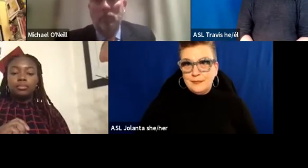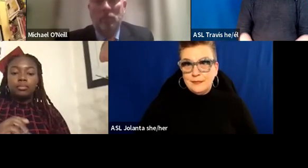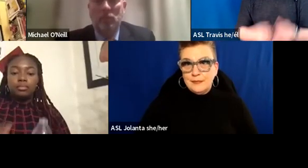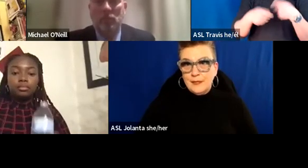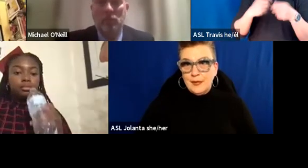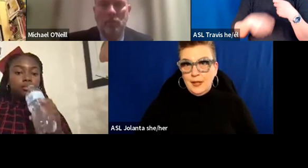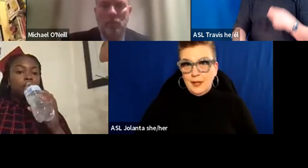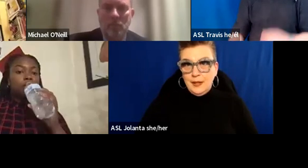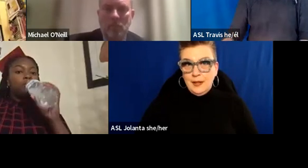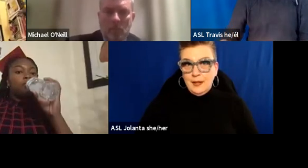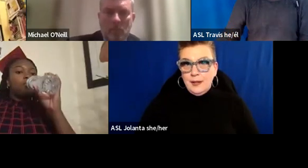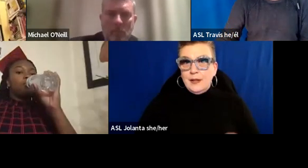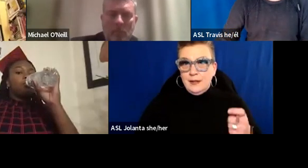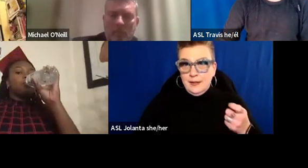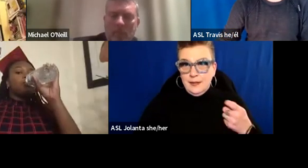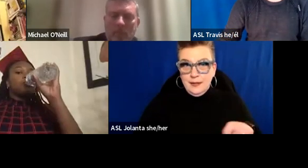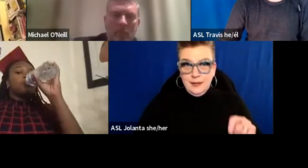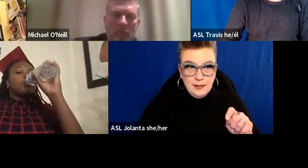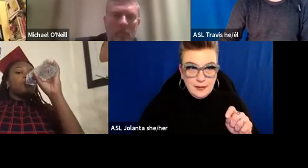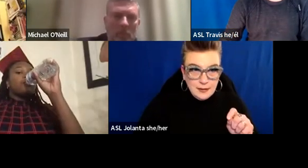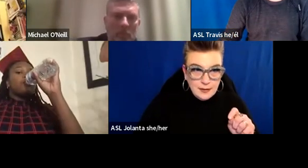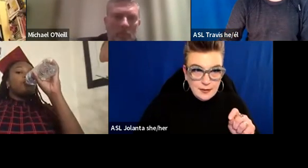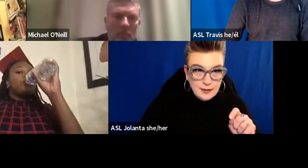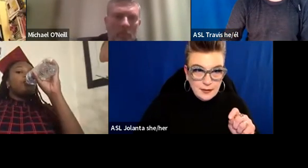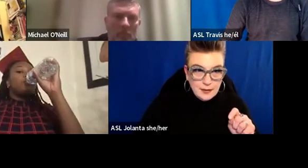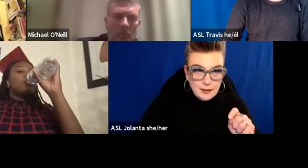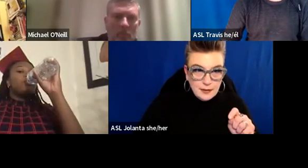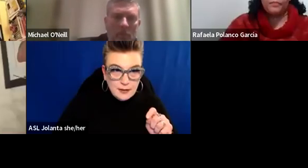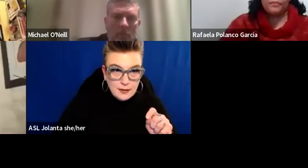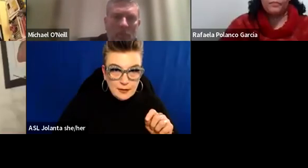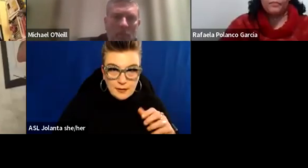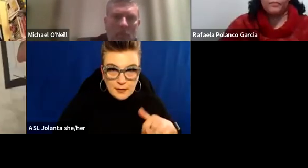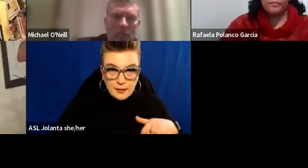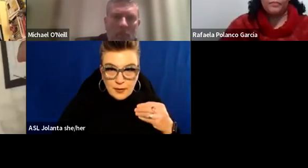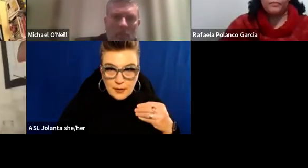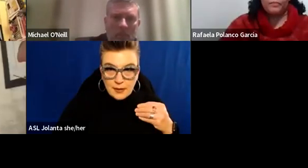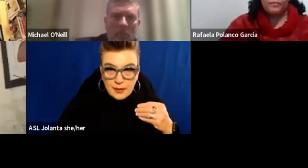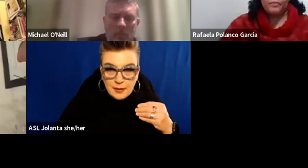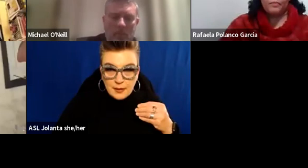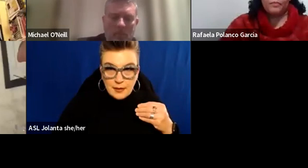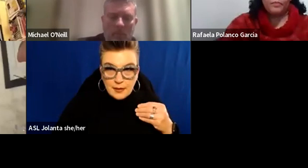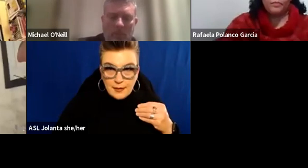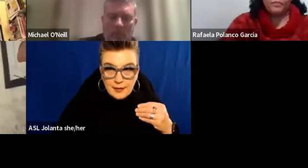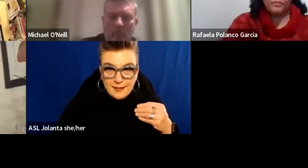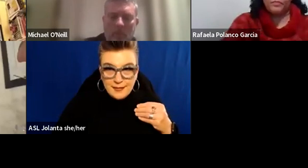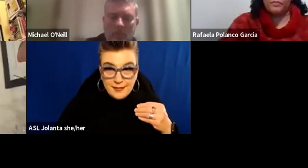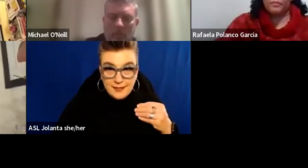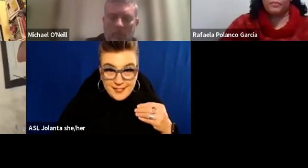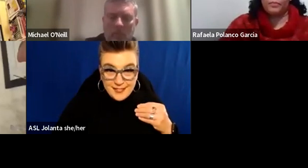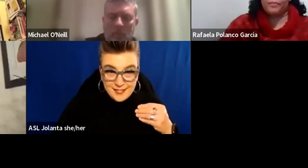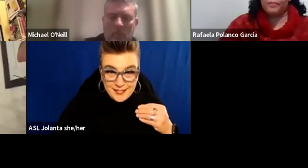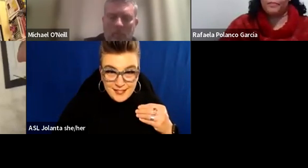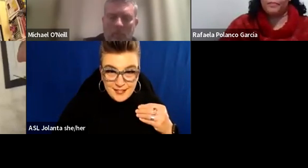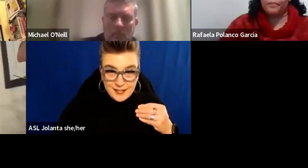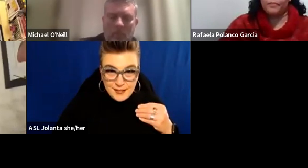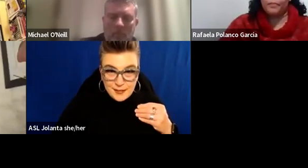thank you superintendent for the report and again i want to add my congratulations to all of our educators of the year i will now open